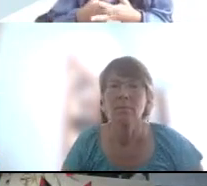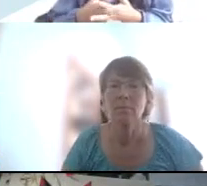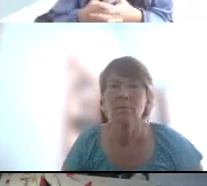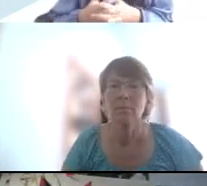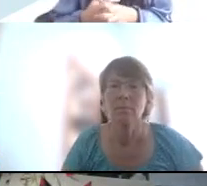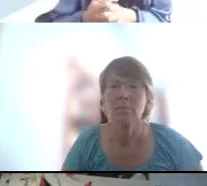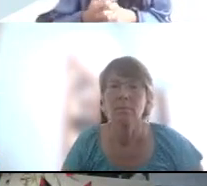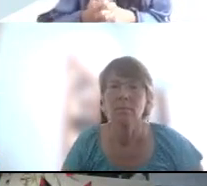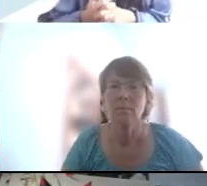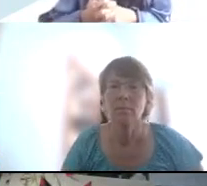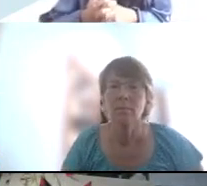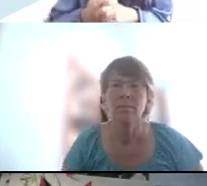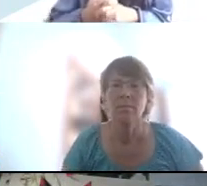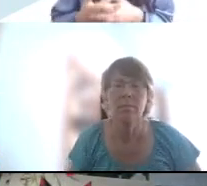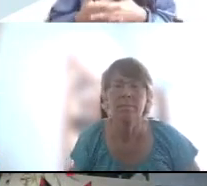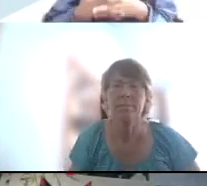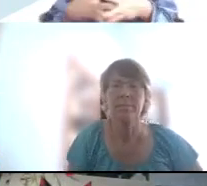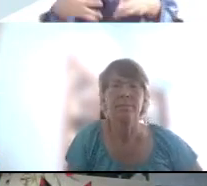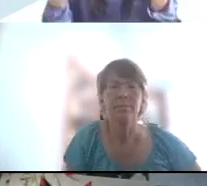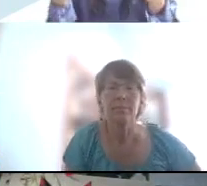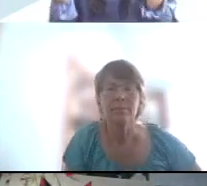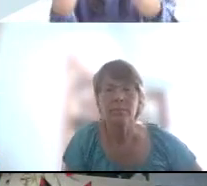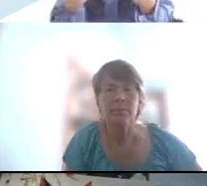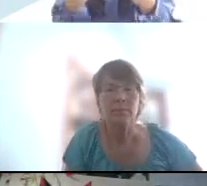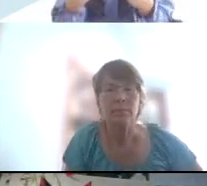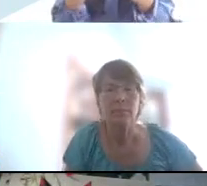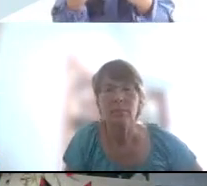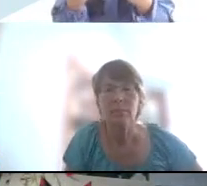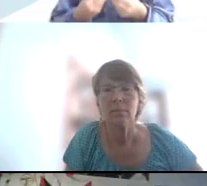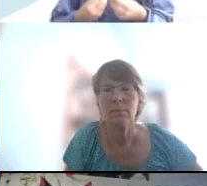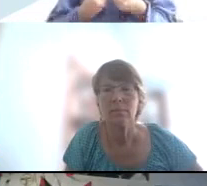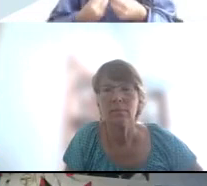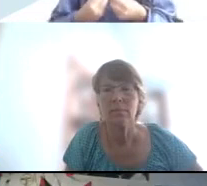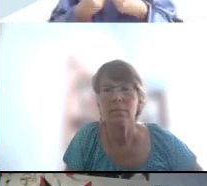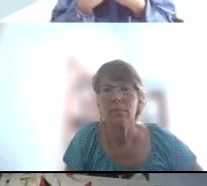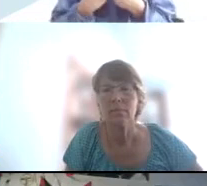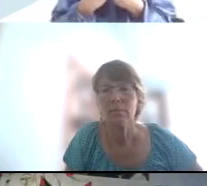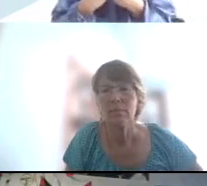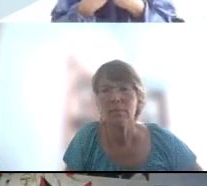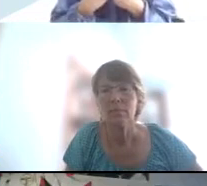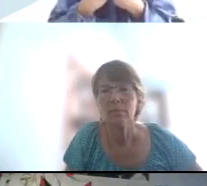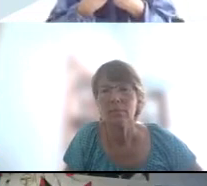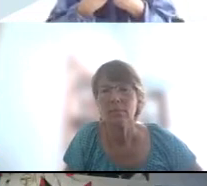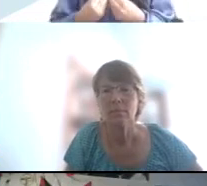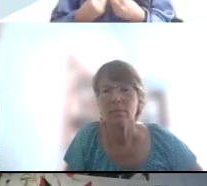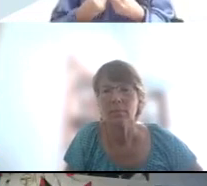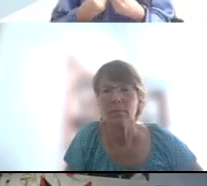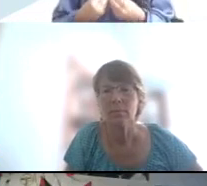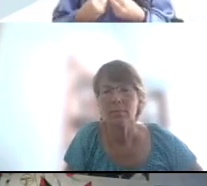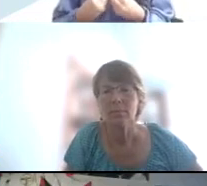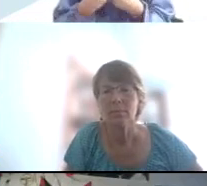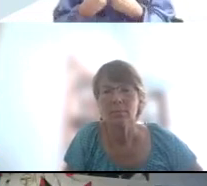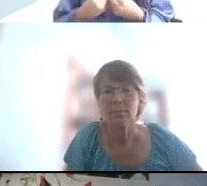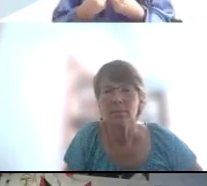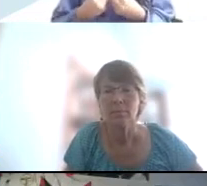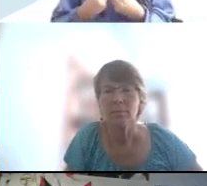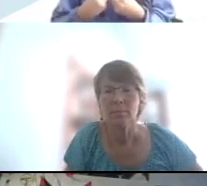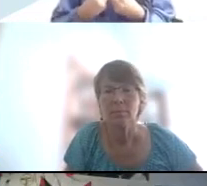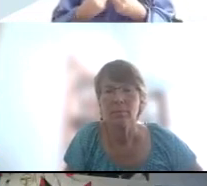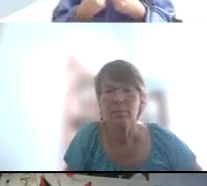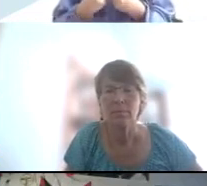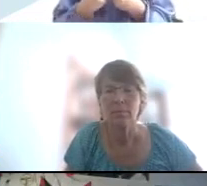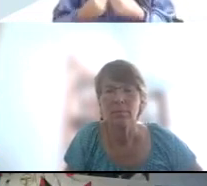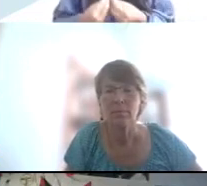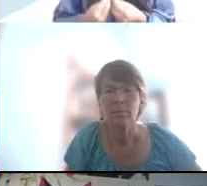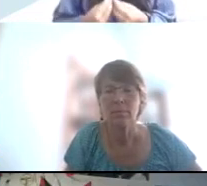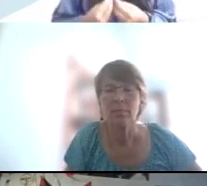so 80 College Street. And most importantly, I'm going to speak about what acknowledging the land compels me to do, what it compels me to